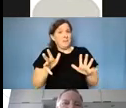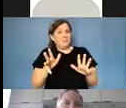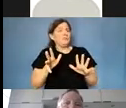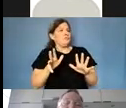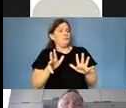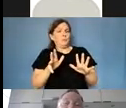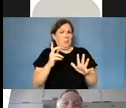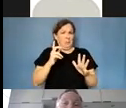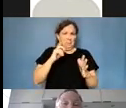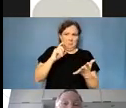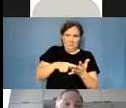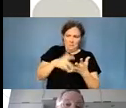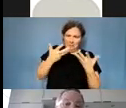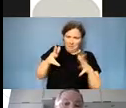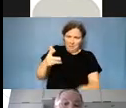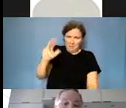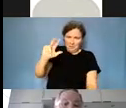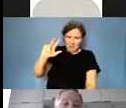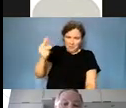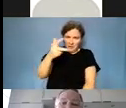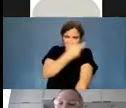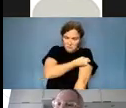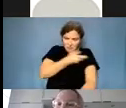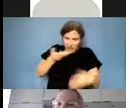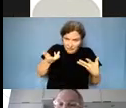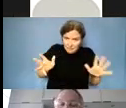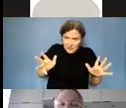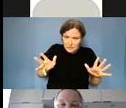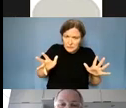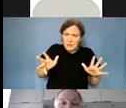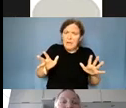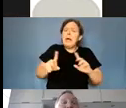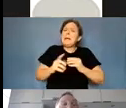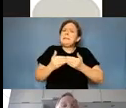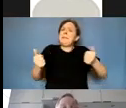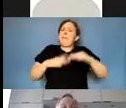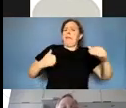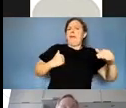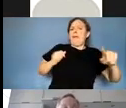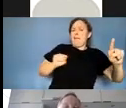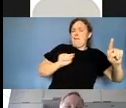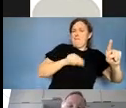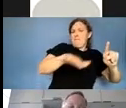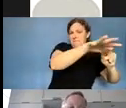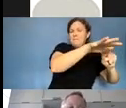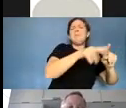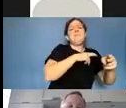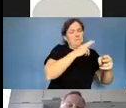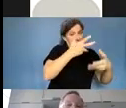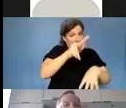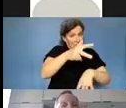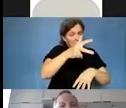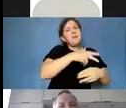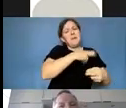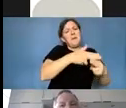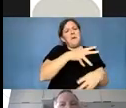across people who have already received 3 doses of vaccine not approved for use in Canada, they are also considered fully vaccinated here.